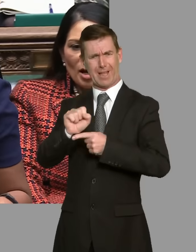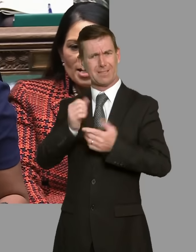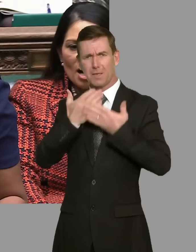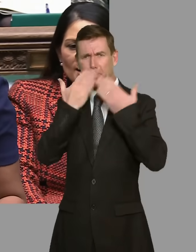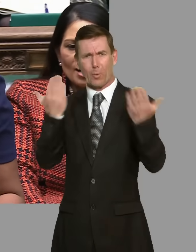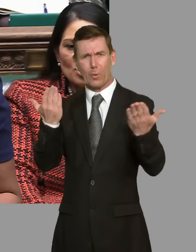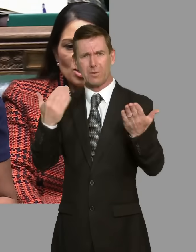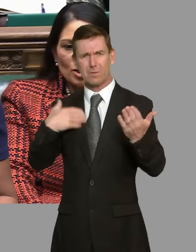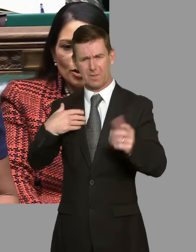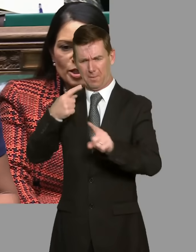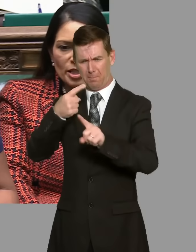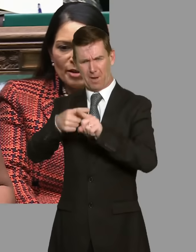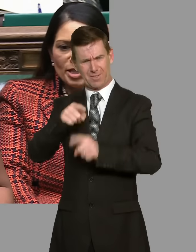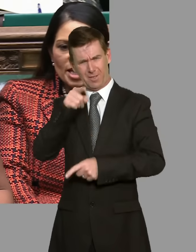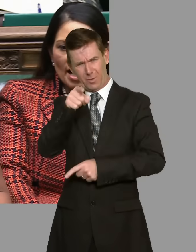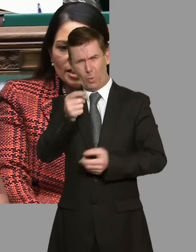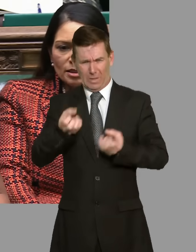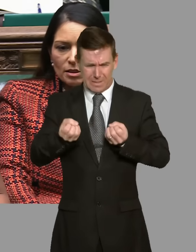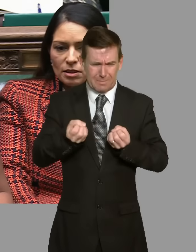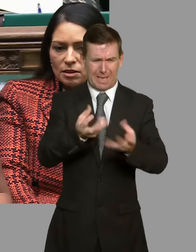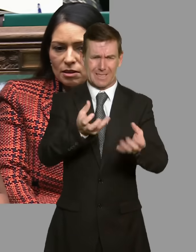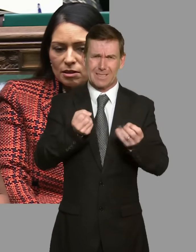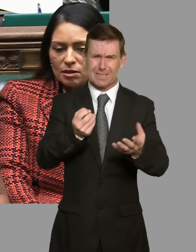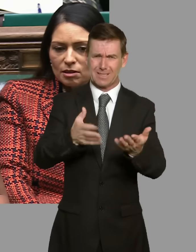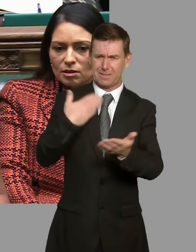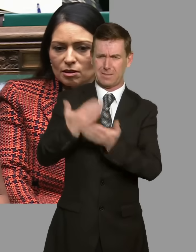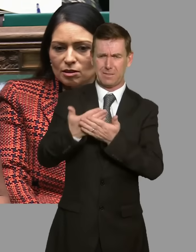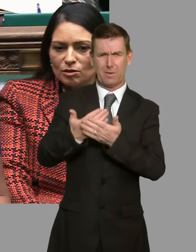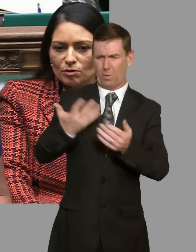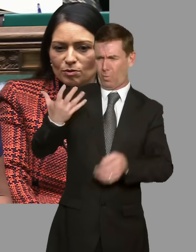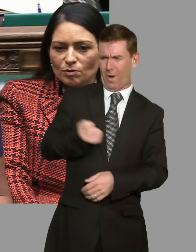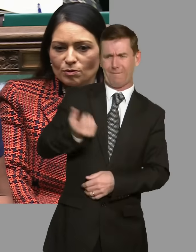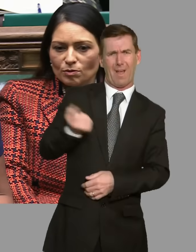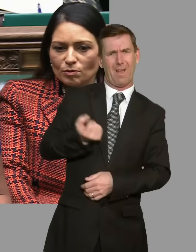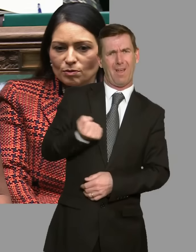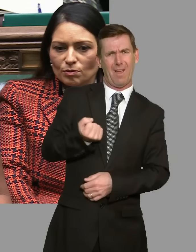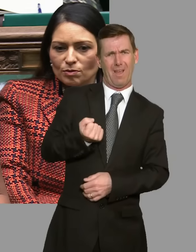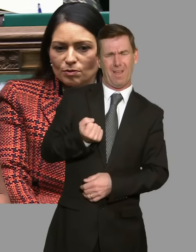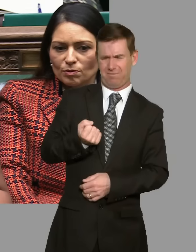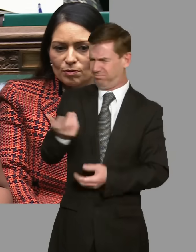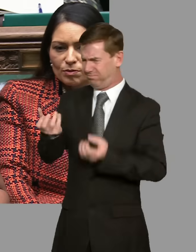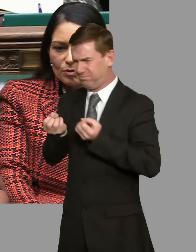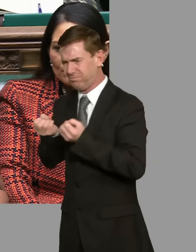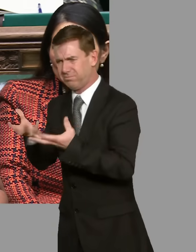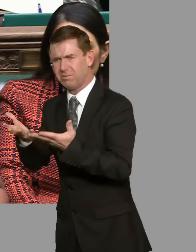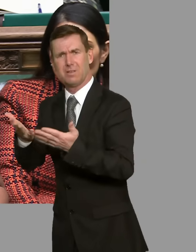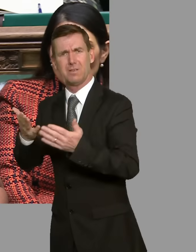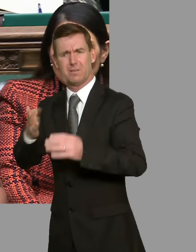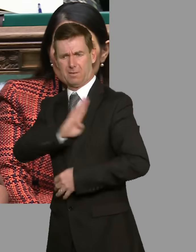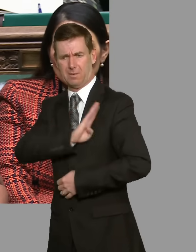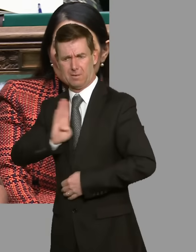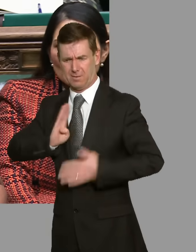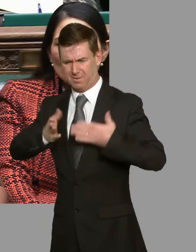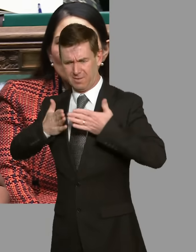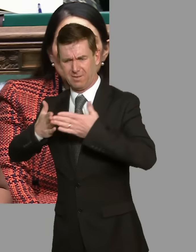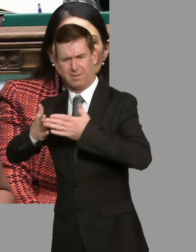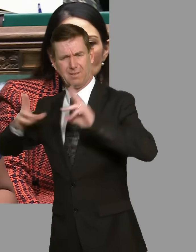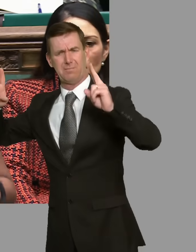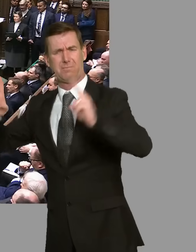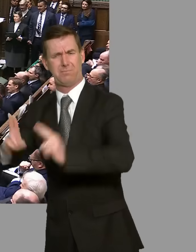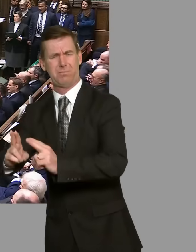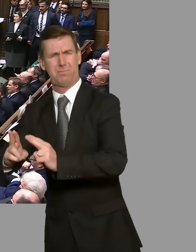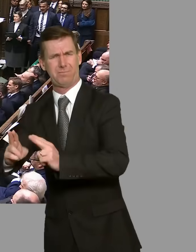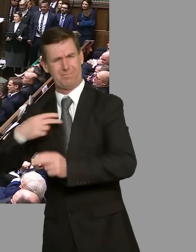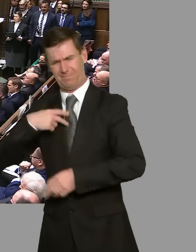dangerous. So, Mr. Speaker, isn't it time the Prime Minister changed course and for once put the British national interest